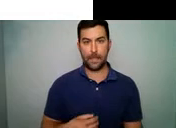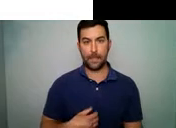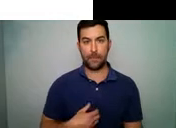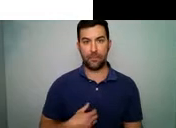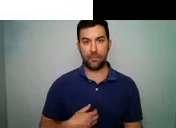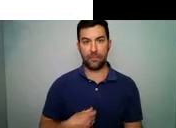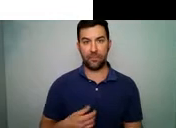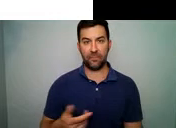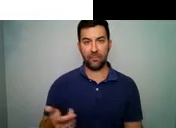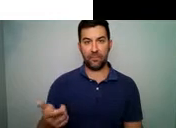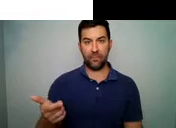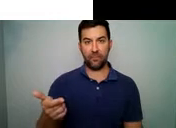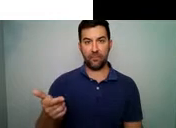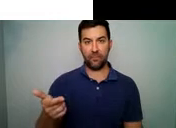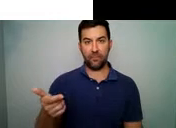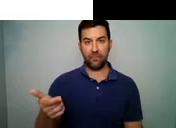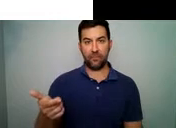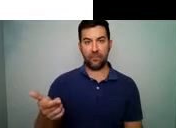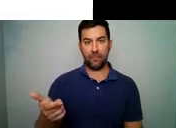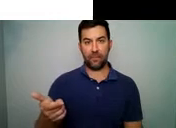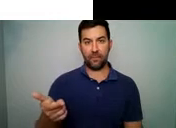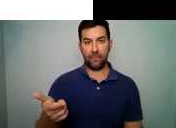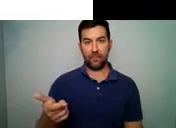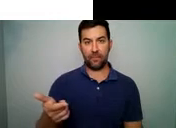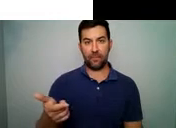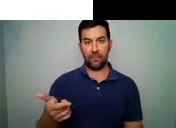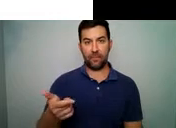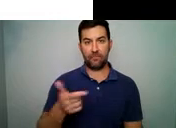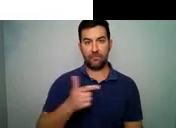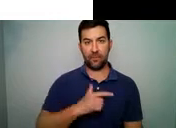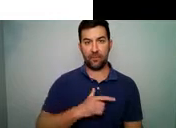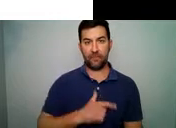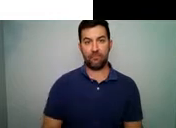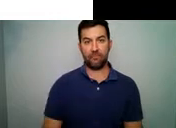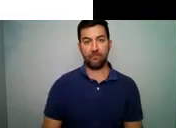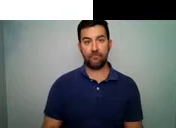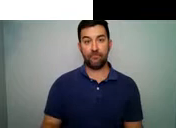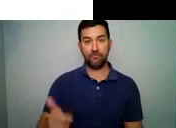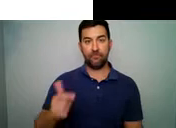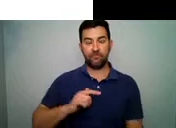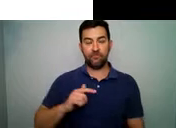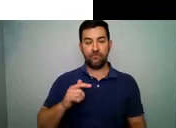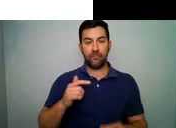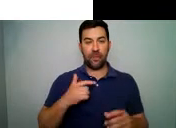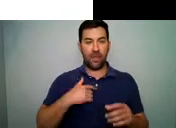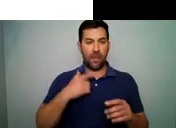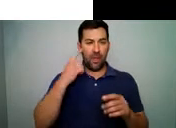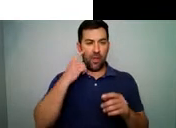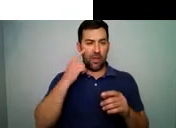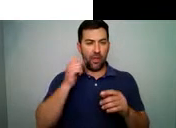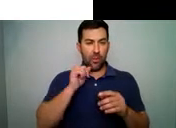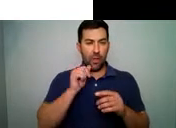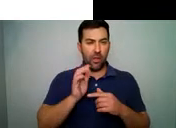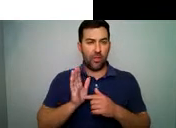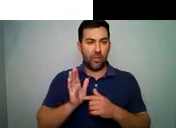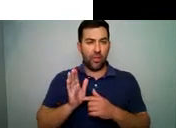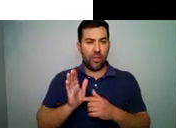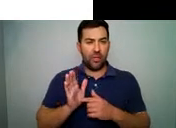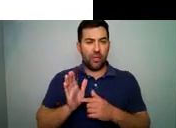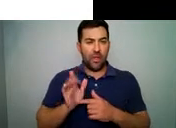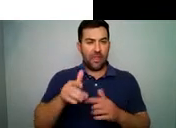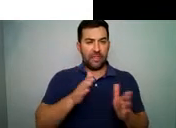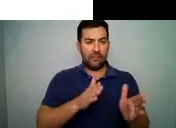Obviously you would include it. Yeah, that's a good question. I don't believe we're showing much lighting right now in